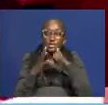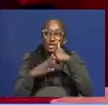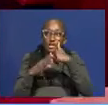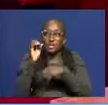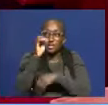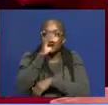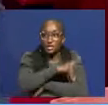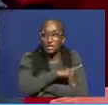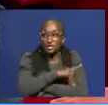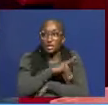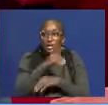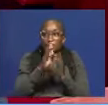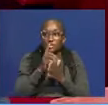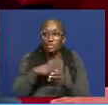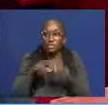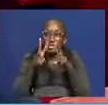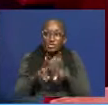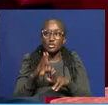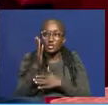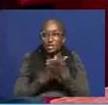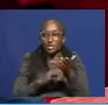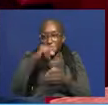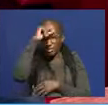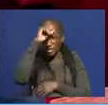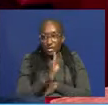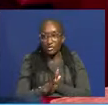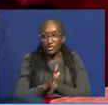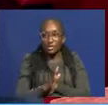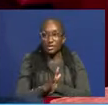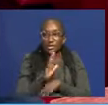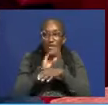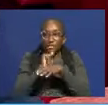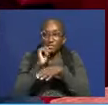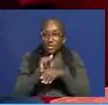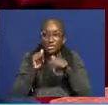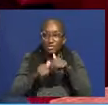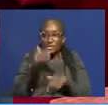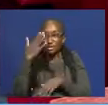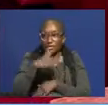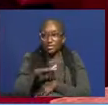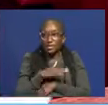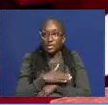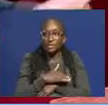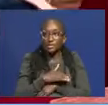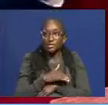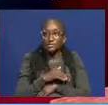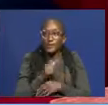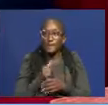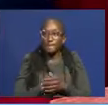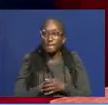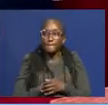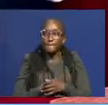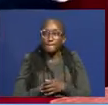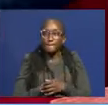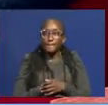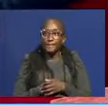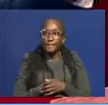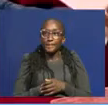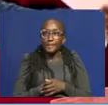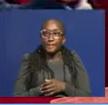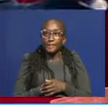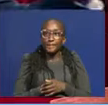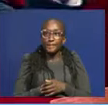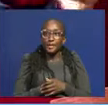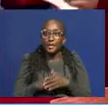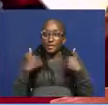days, and then we want to see some of these governors summoned to this house. For this particular one, Senator